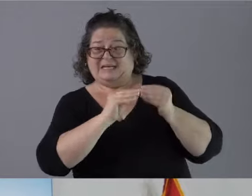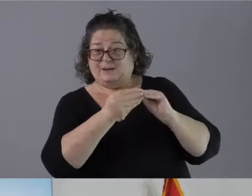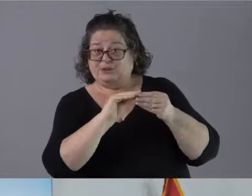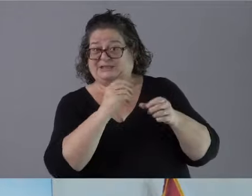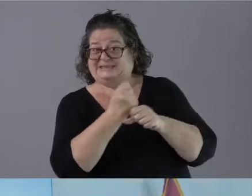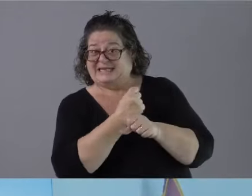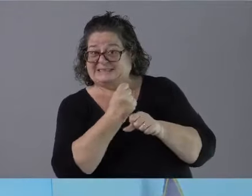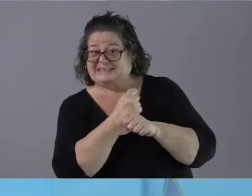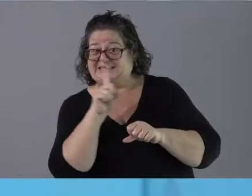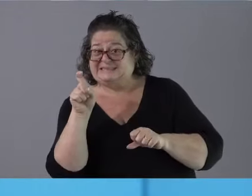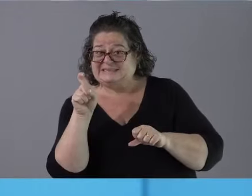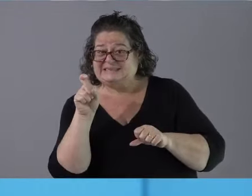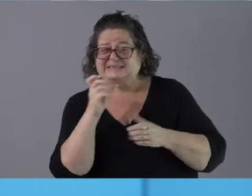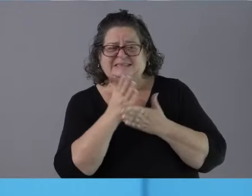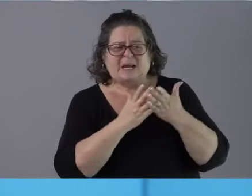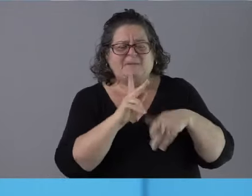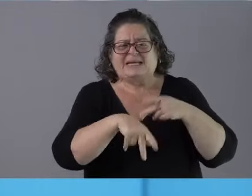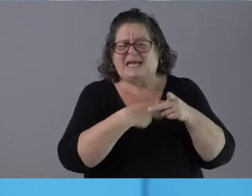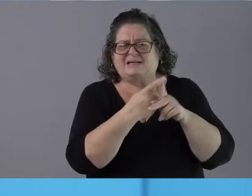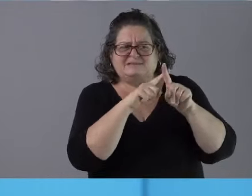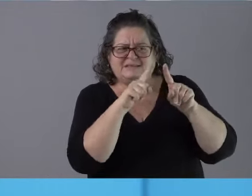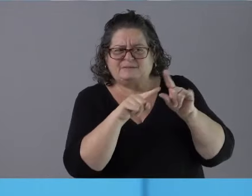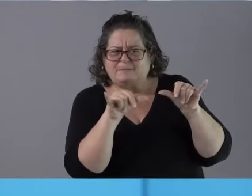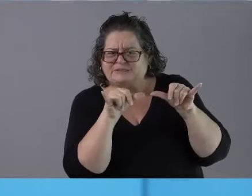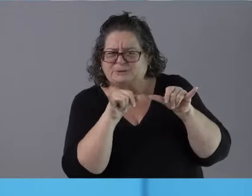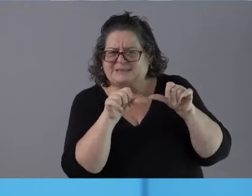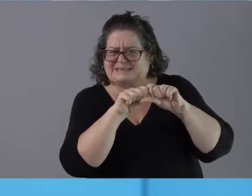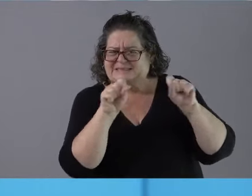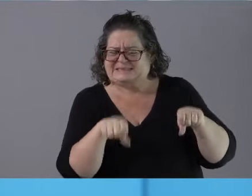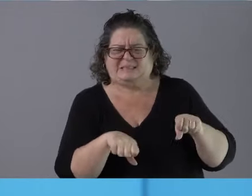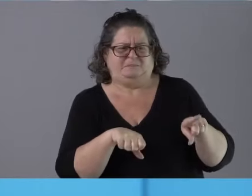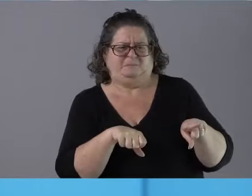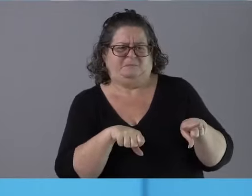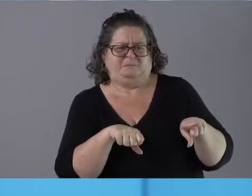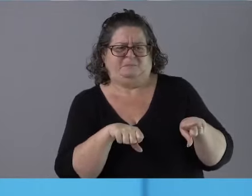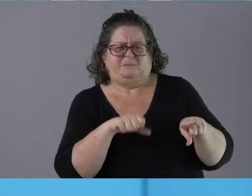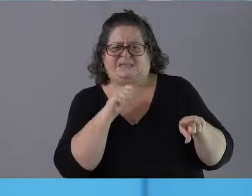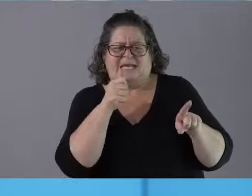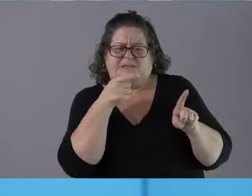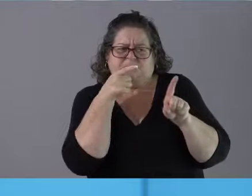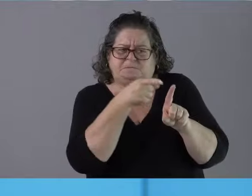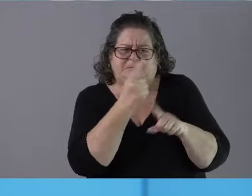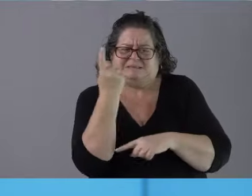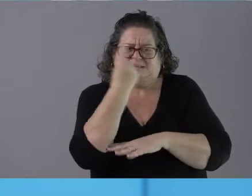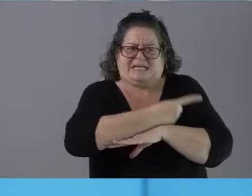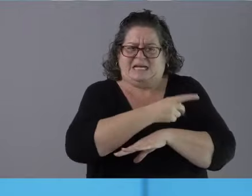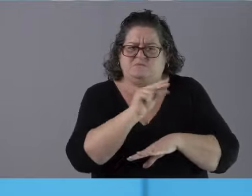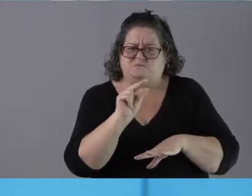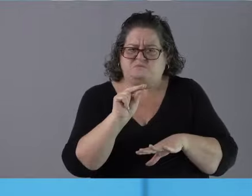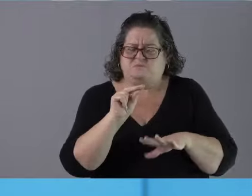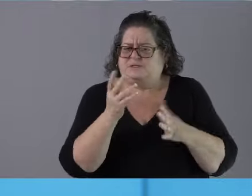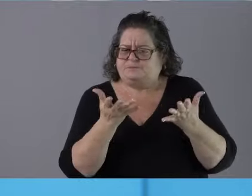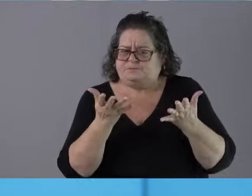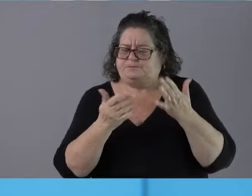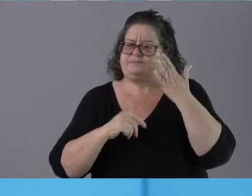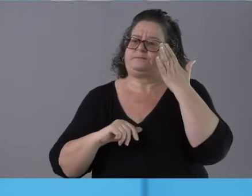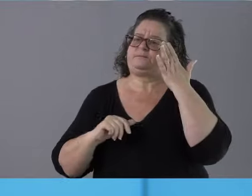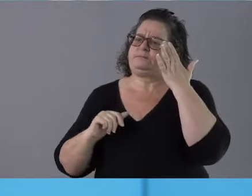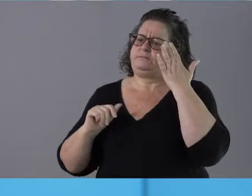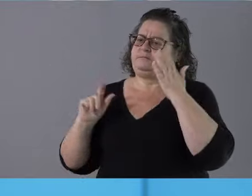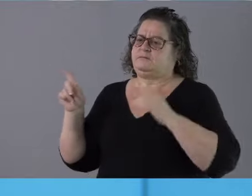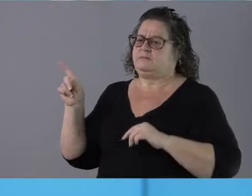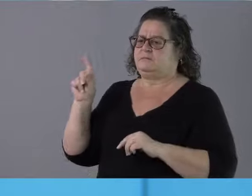arbitrary date? So Hank, I'm going to work with Superintendent Hoffman. Our decisions are going to be informed by public